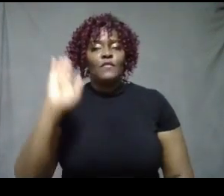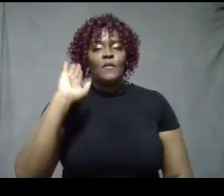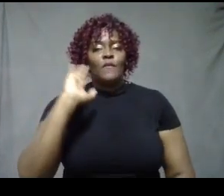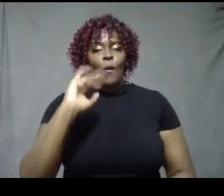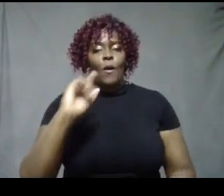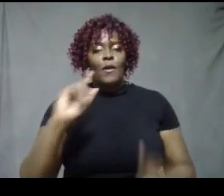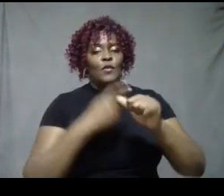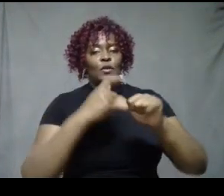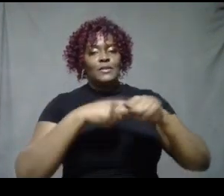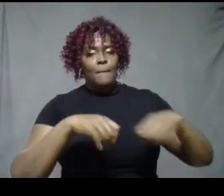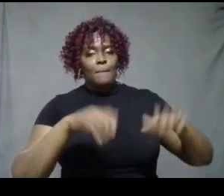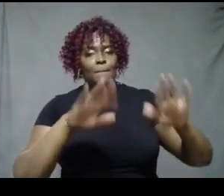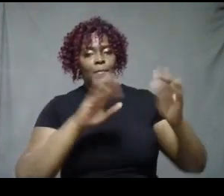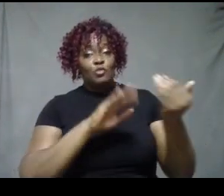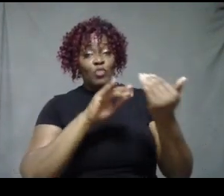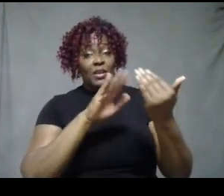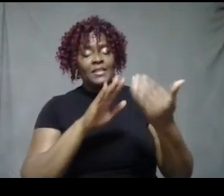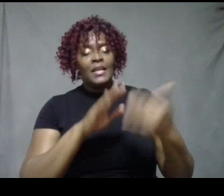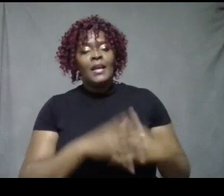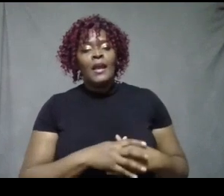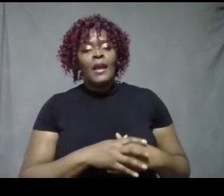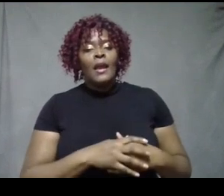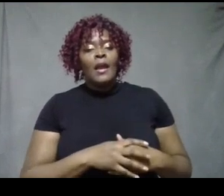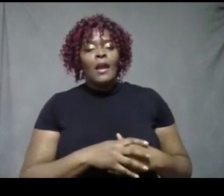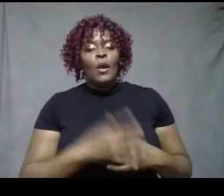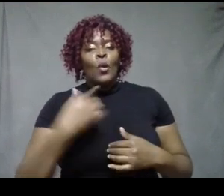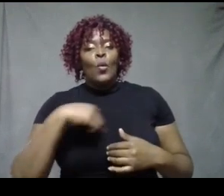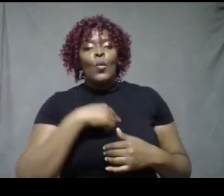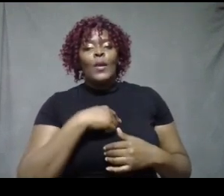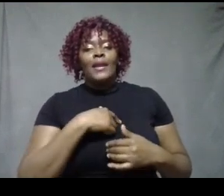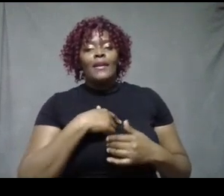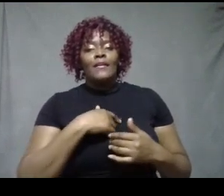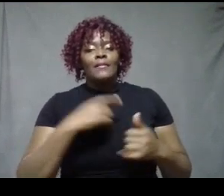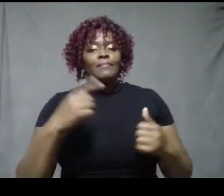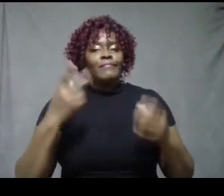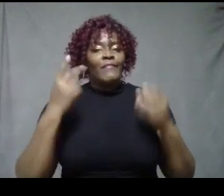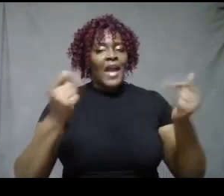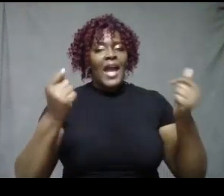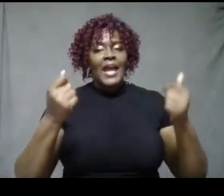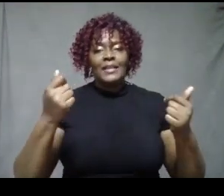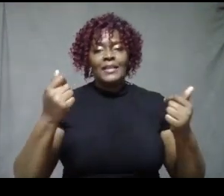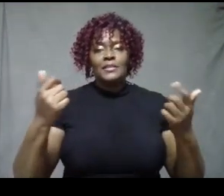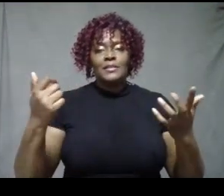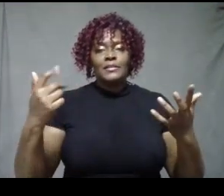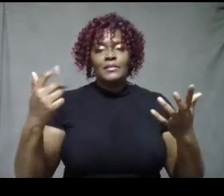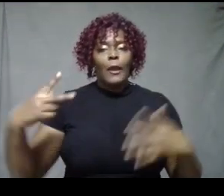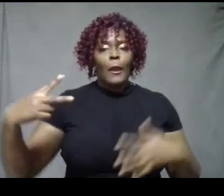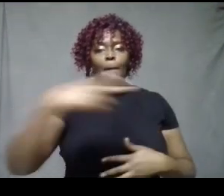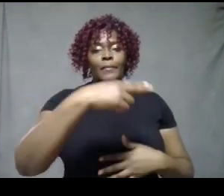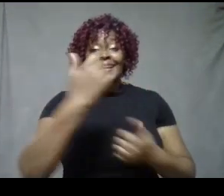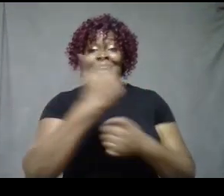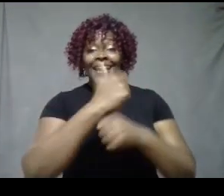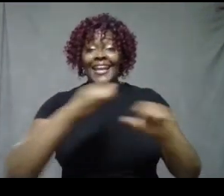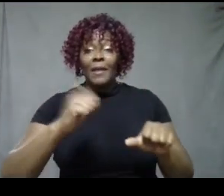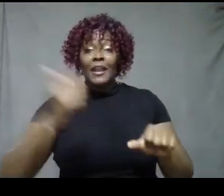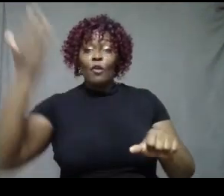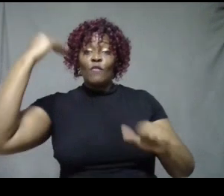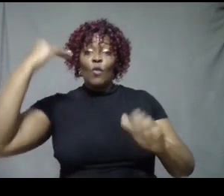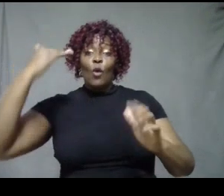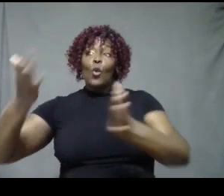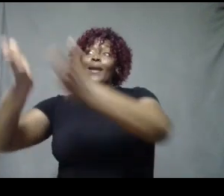off the bat, we eliminated everybody that had submitted any sort of request for funding. Nobody